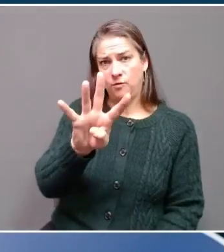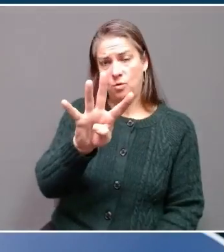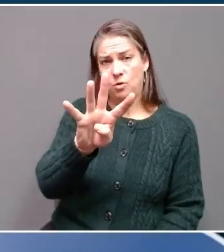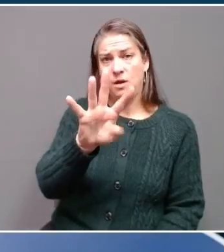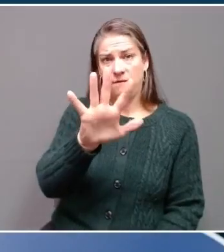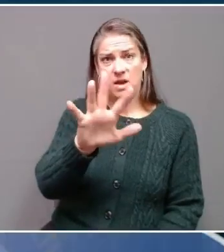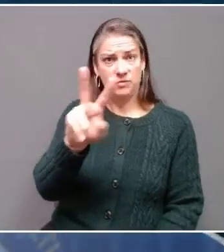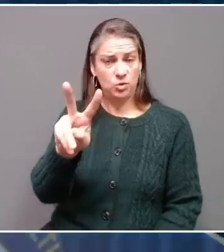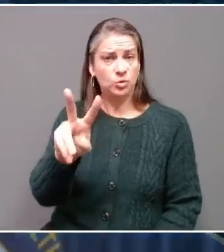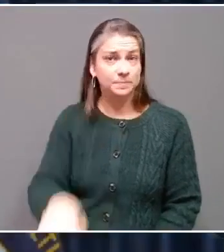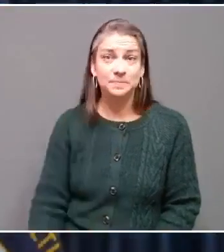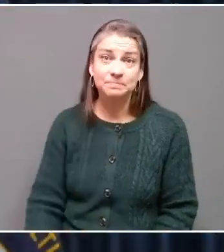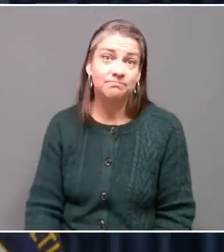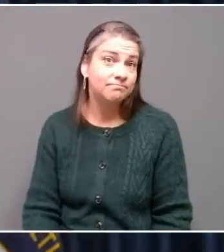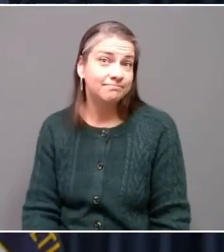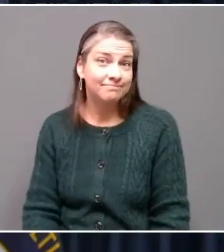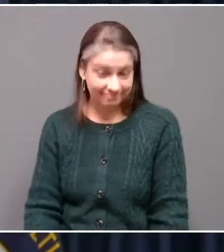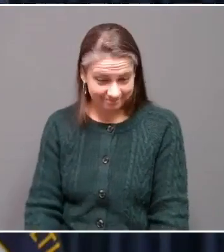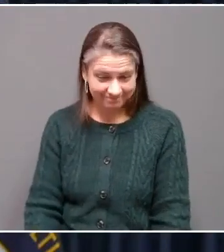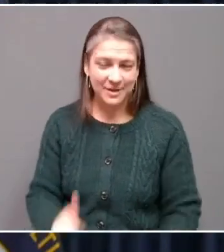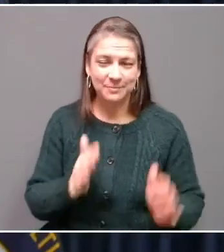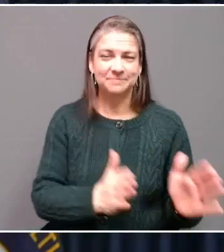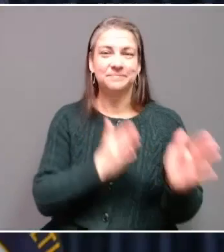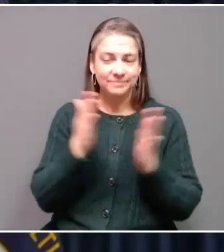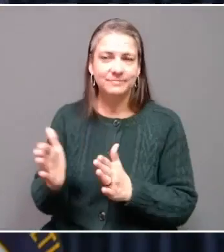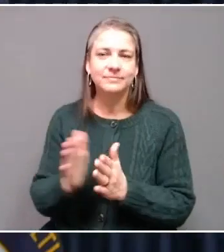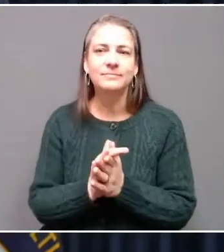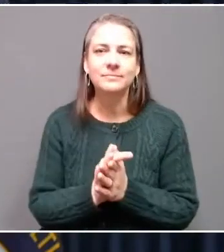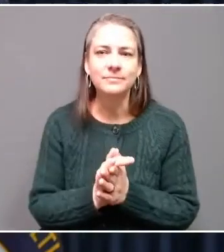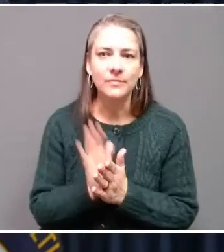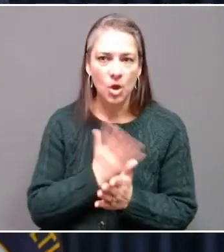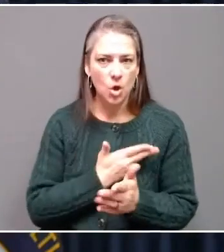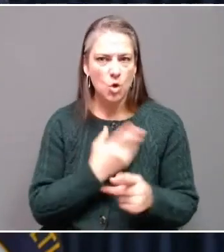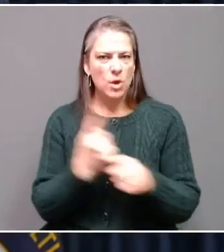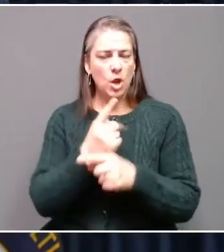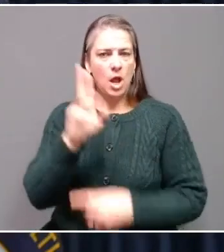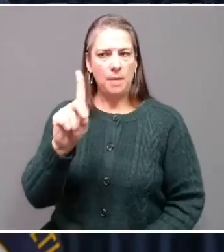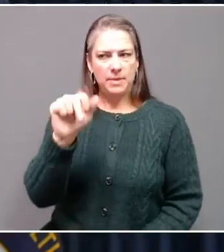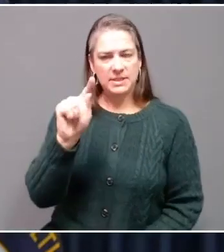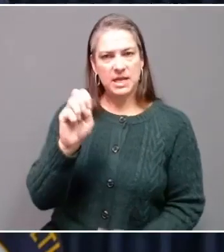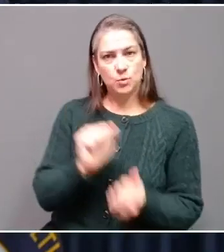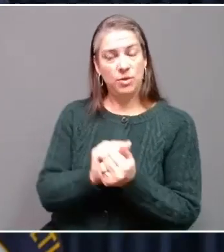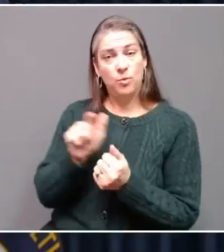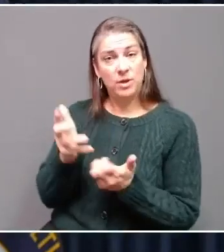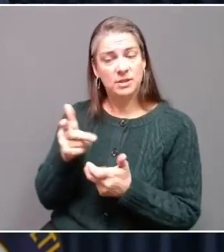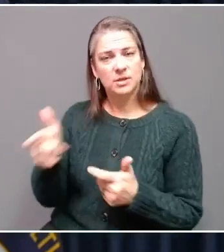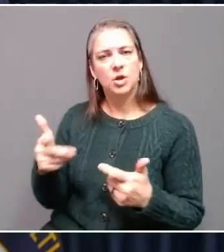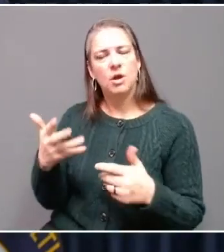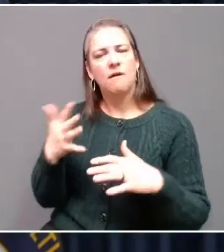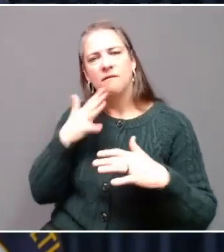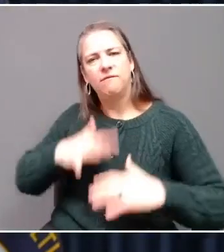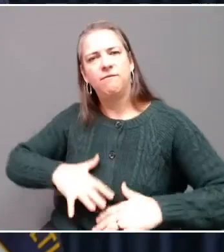800-456-3452. Let's move to our regular update on recovery from the flooding in Eastern